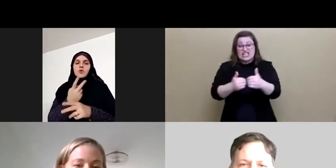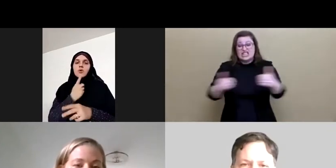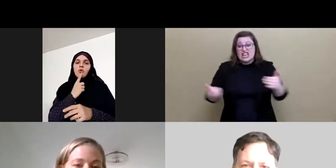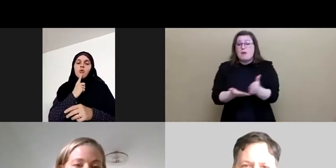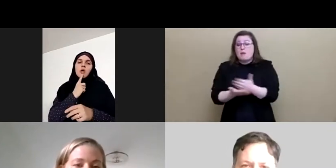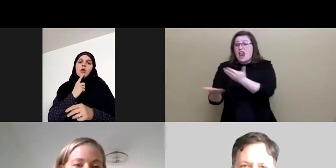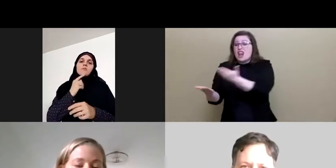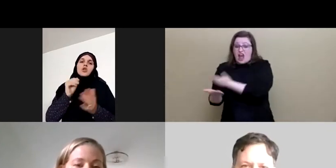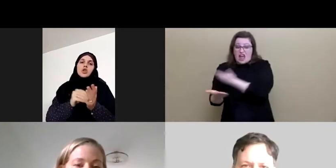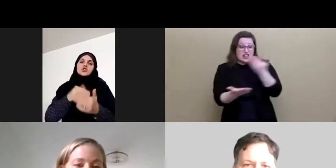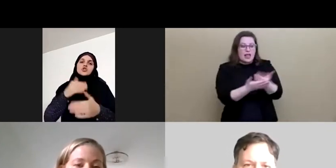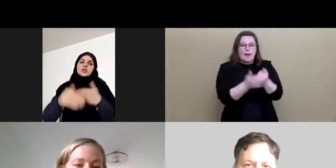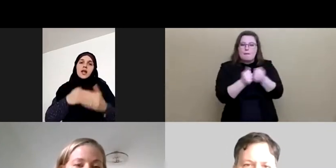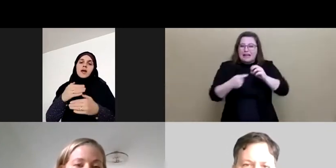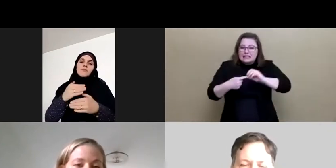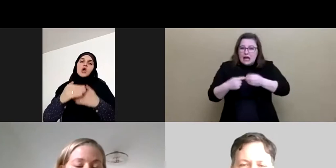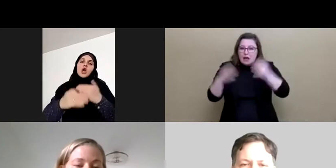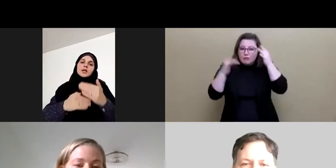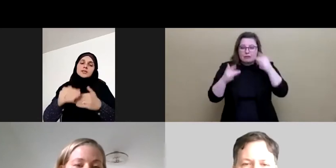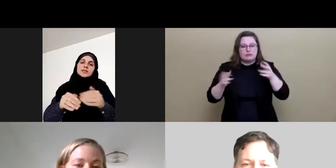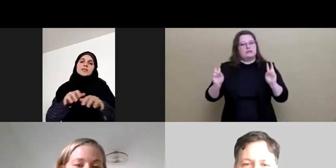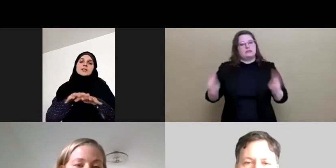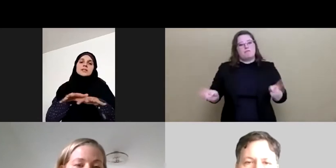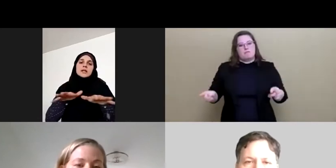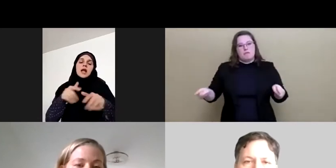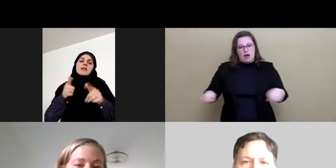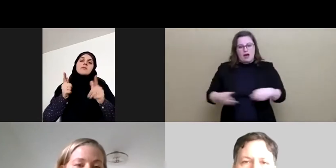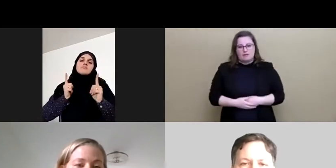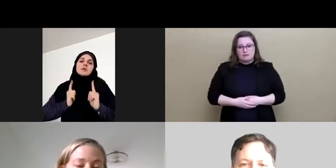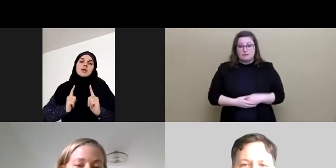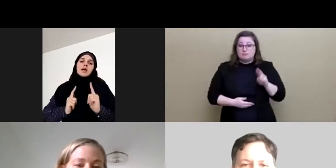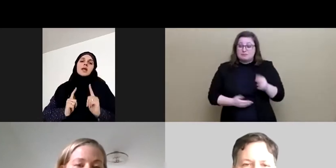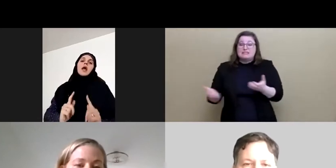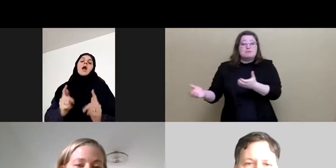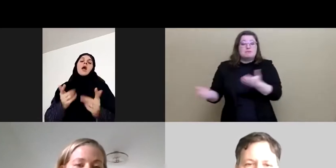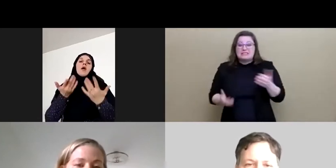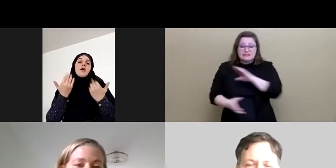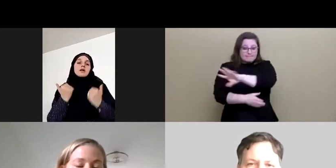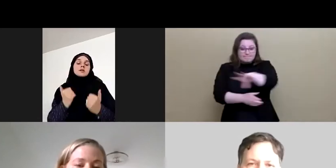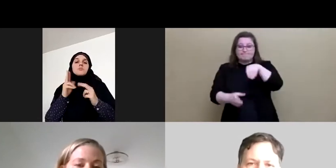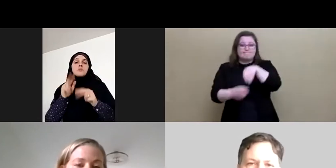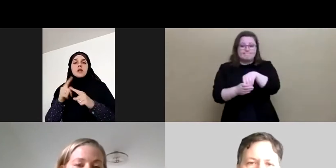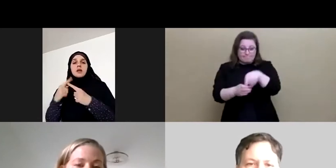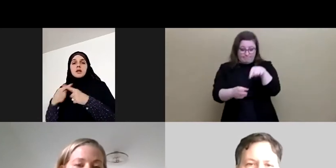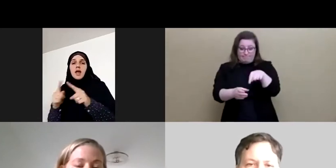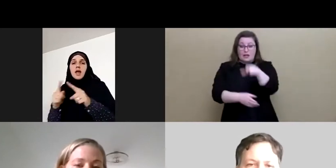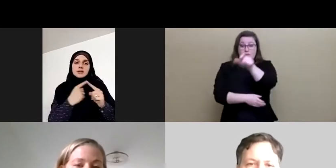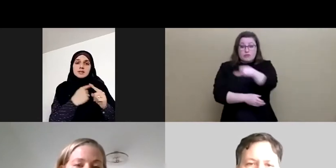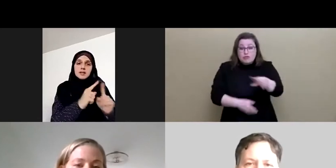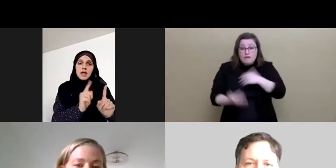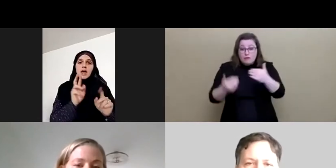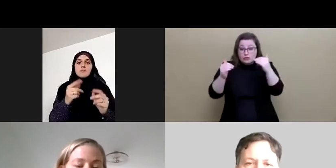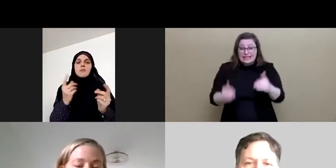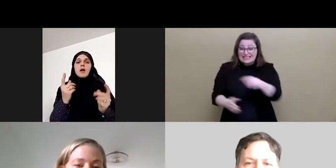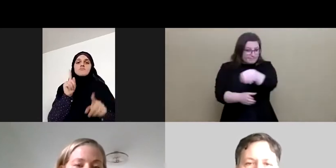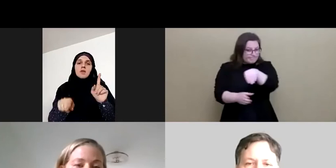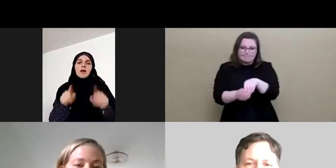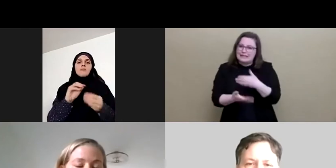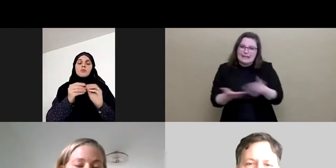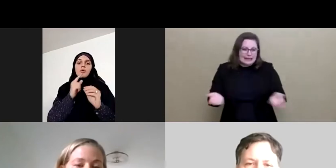problem is the same in both countries. The lack of inclusion of persons with disabilities and